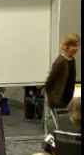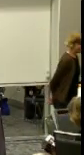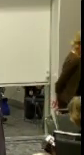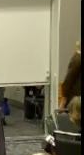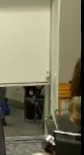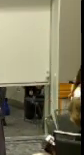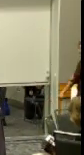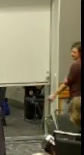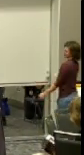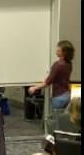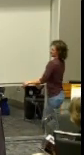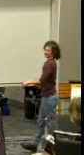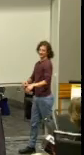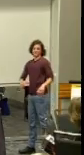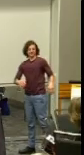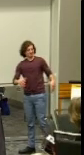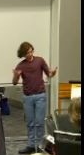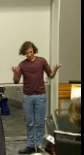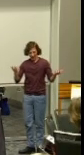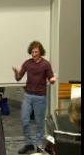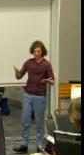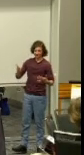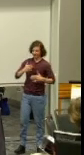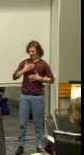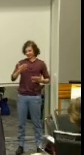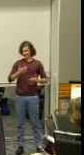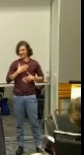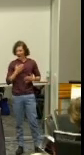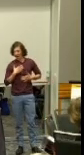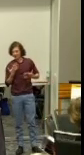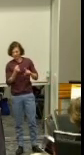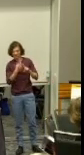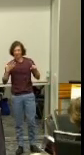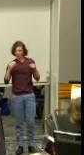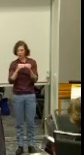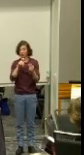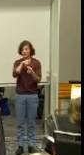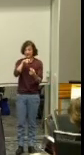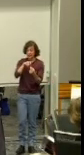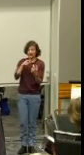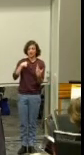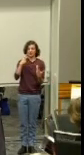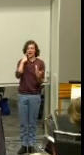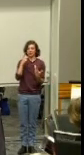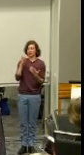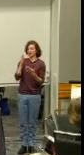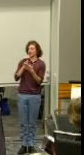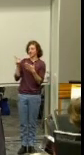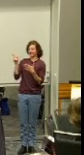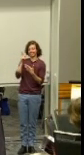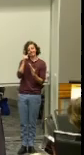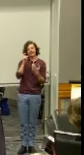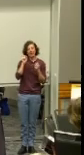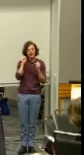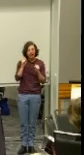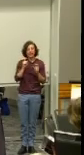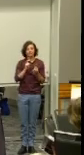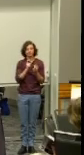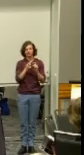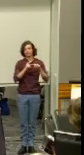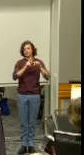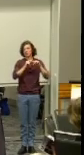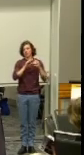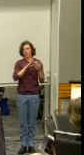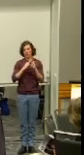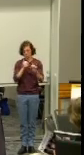Sure. So happy to talk in more detail because I think some of this is different community to community. But